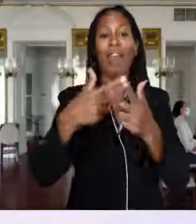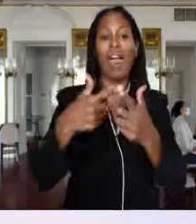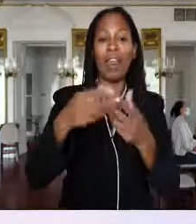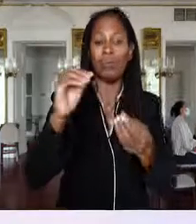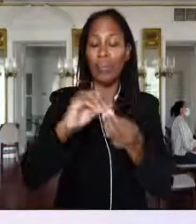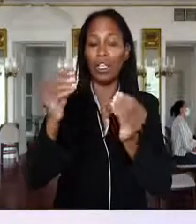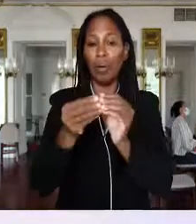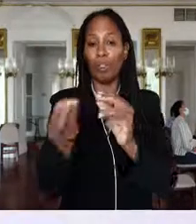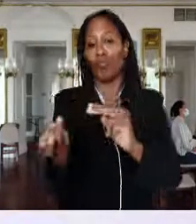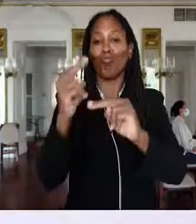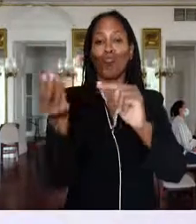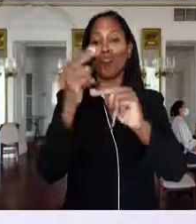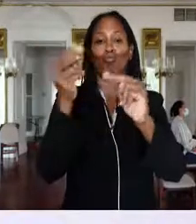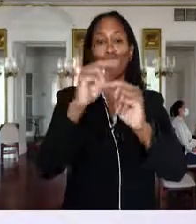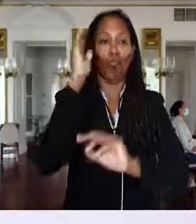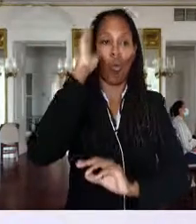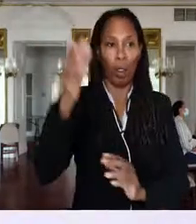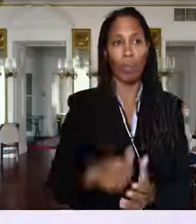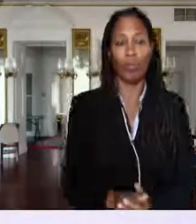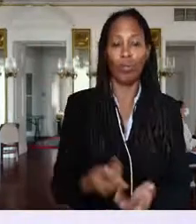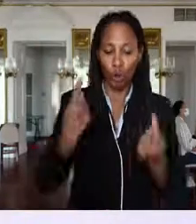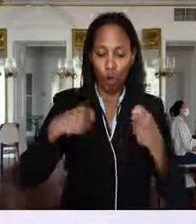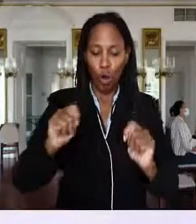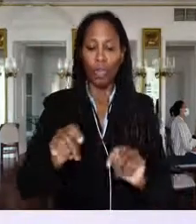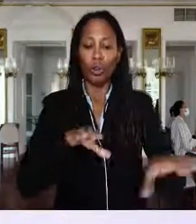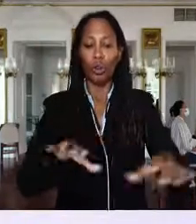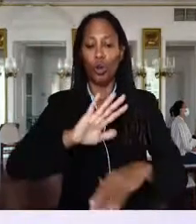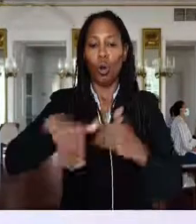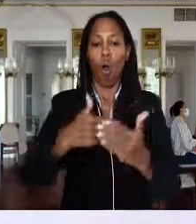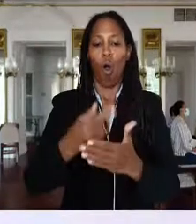vaccine, so we want to do everything we can to get them to take it.